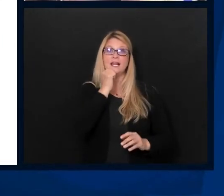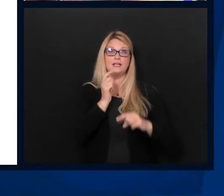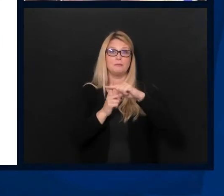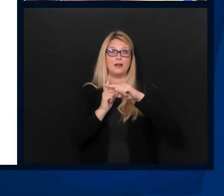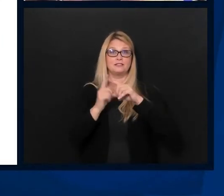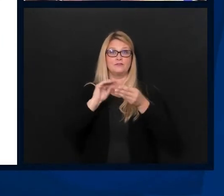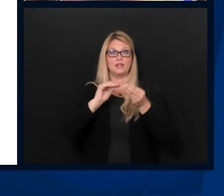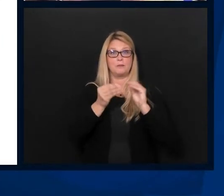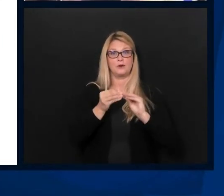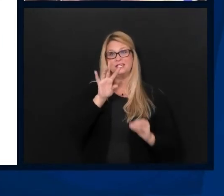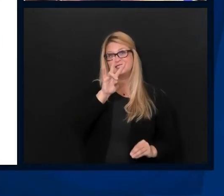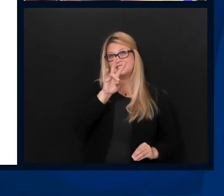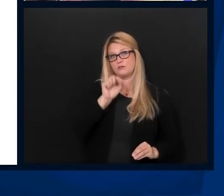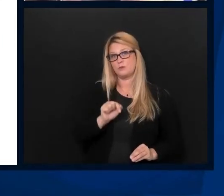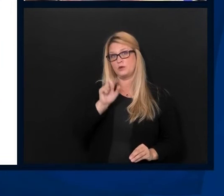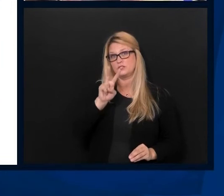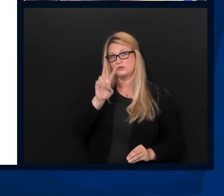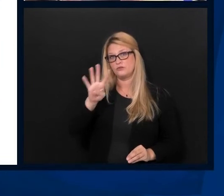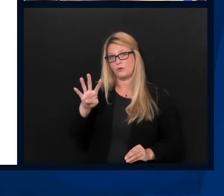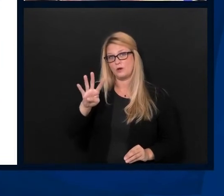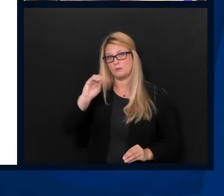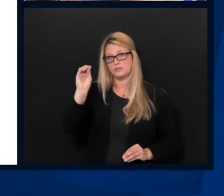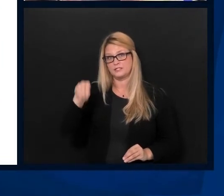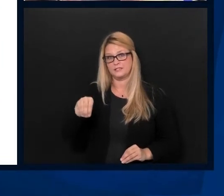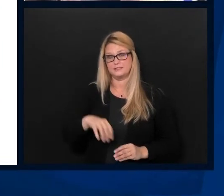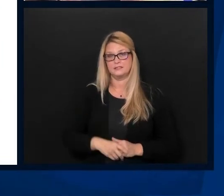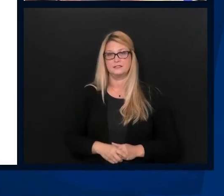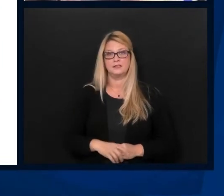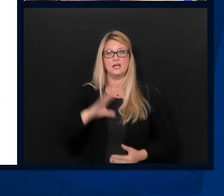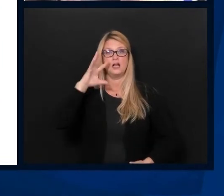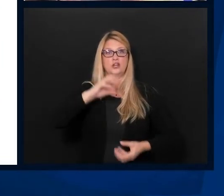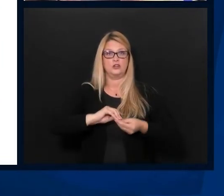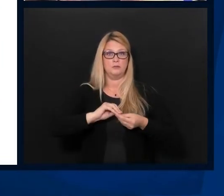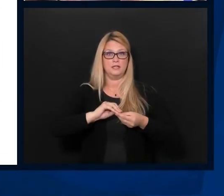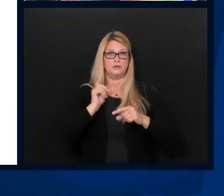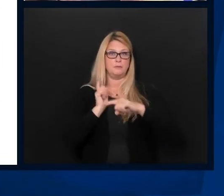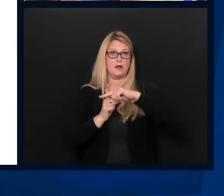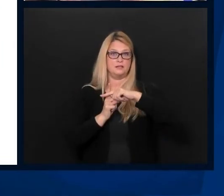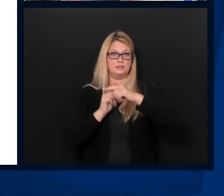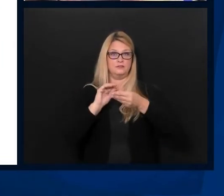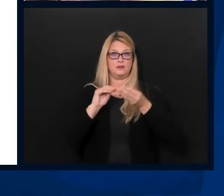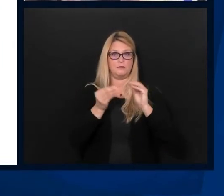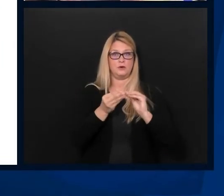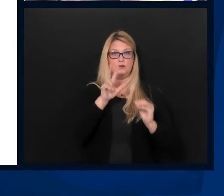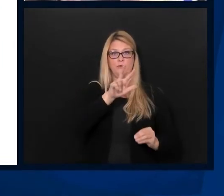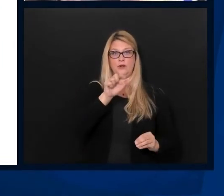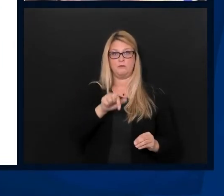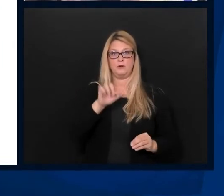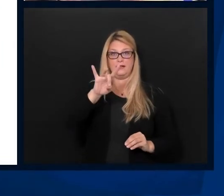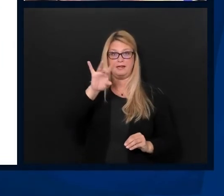is 7.24%. Our cumulative positive rate is at